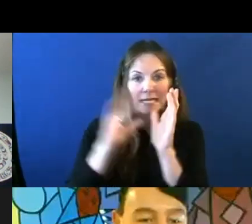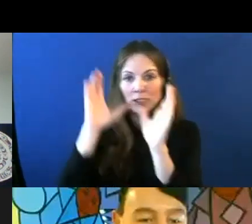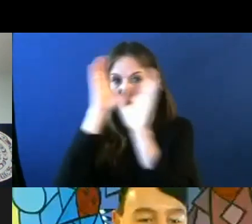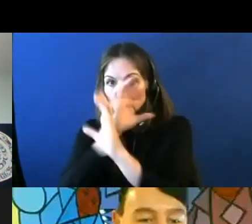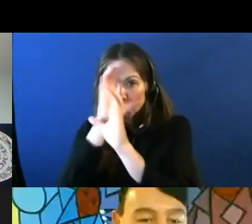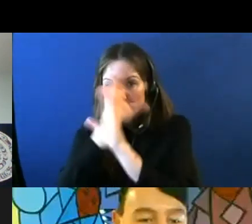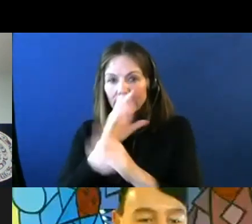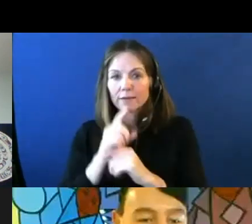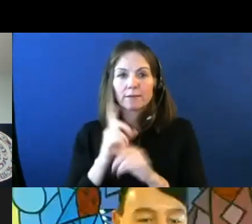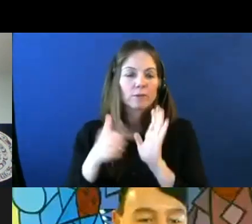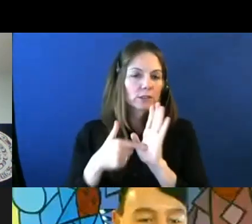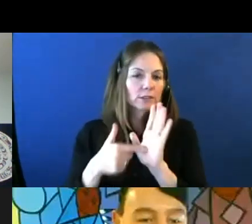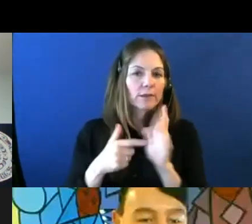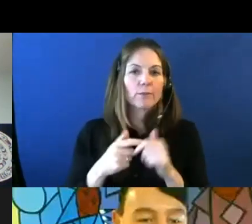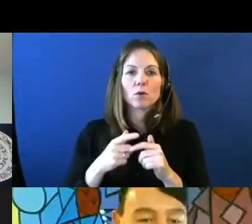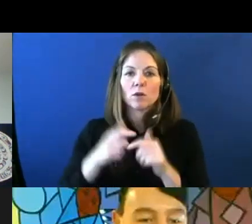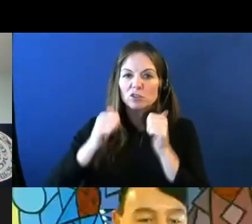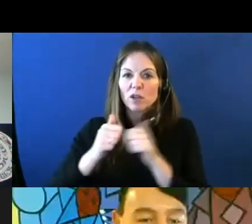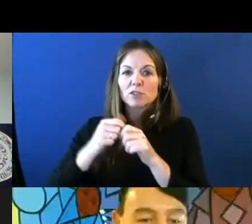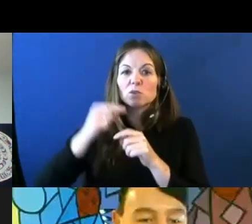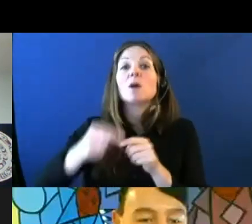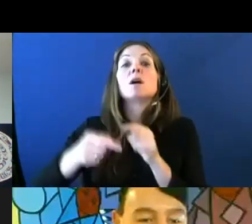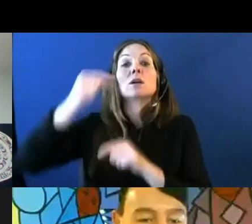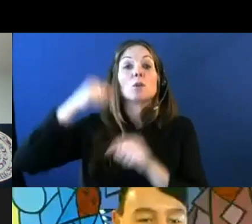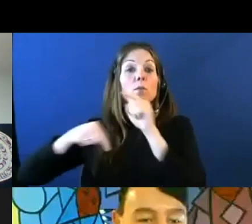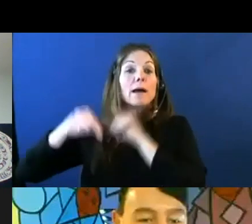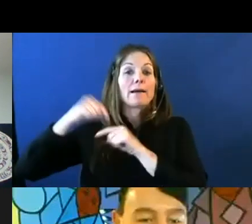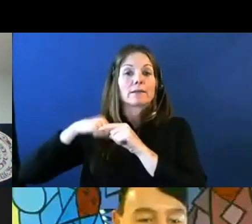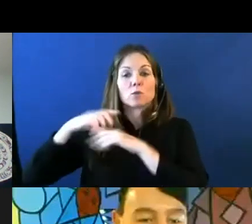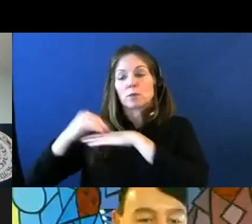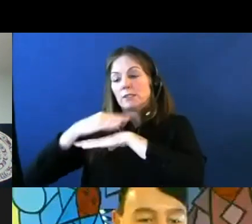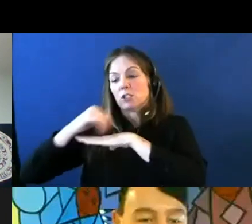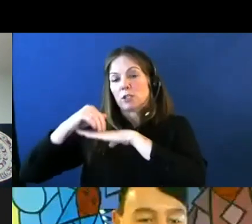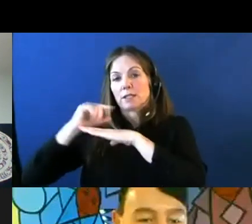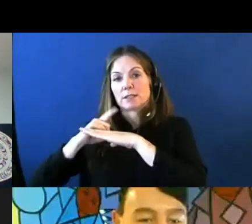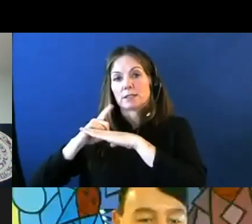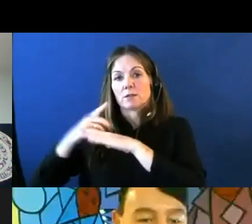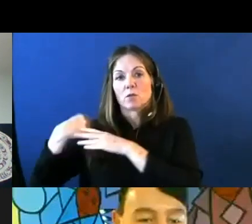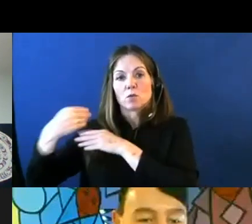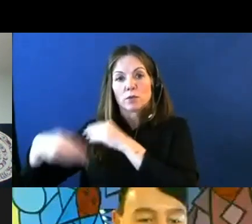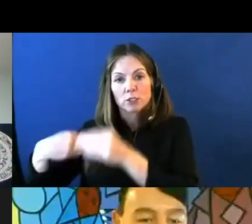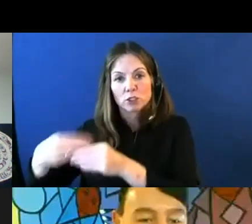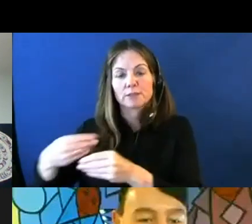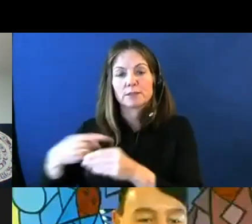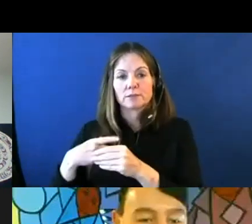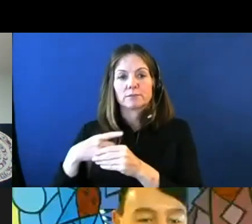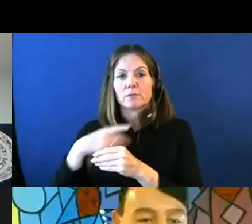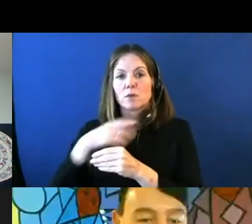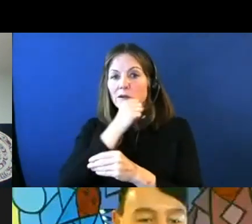Indigenous ways as a form of decolonizing the way we were doing things, trying to go back to the way that our elders